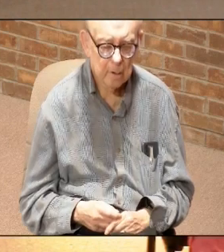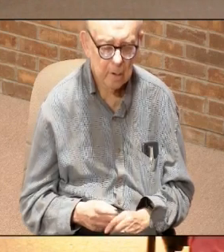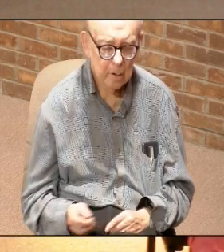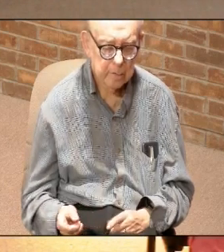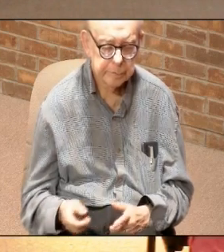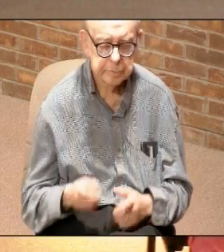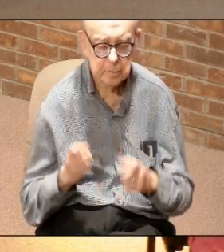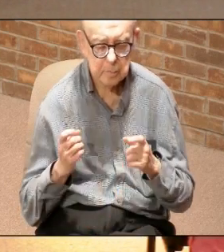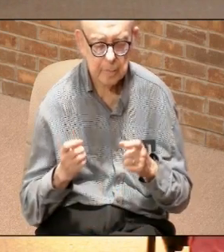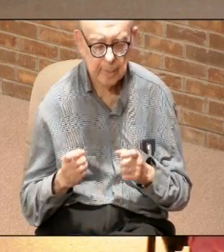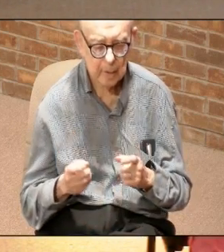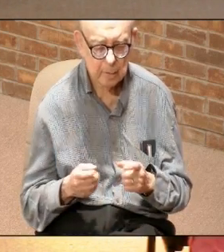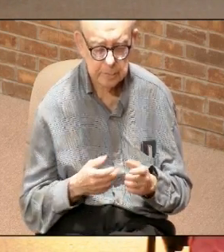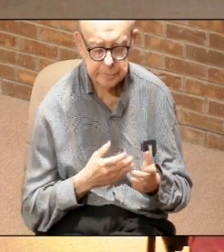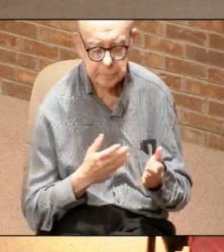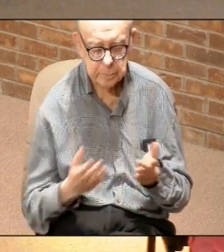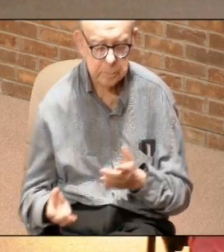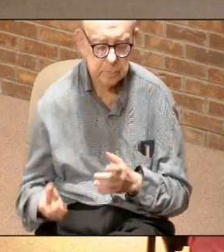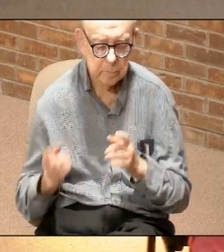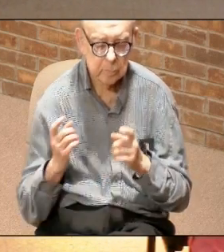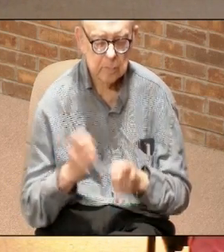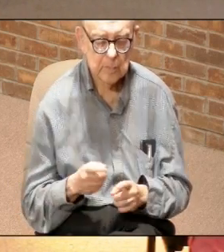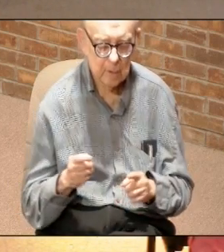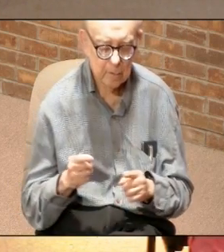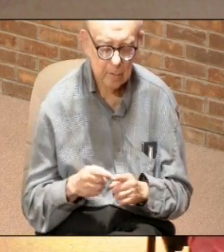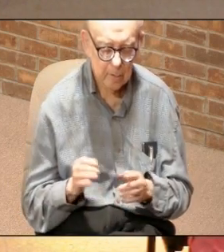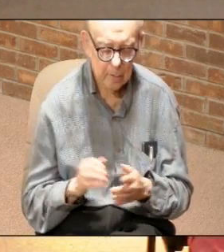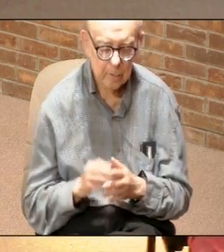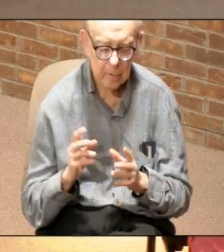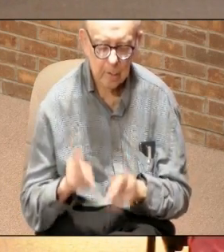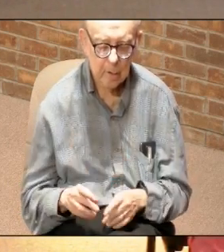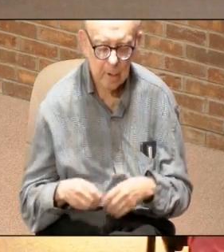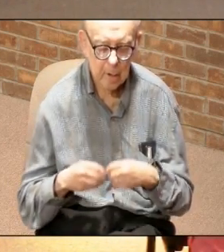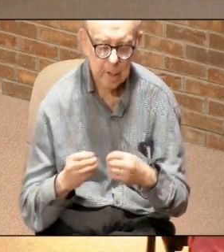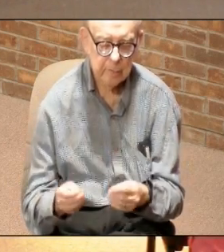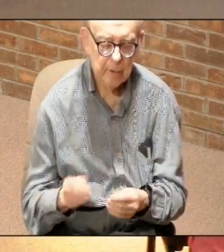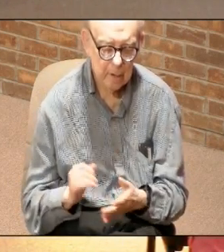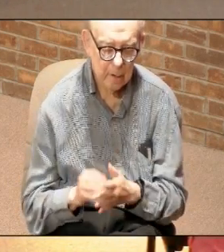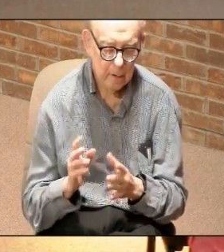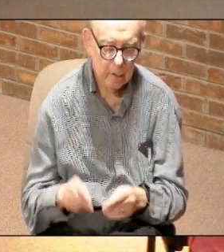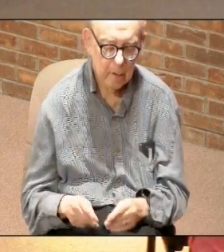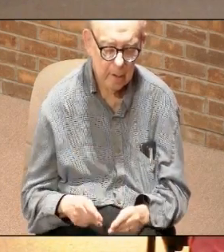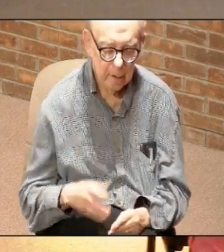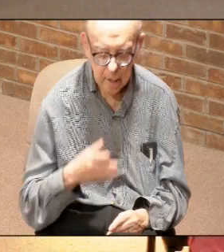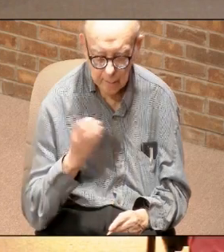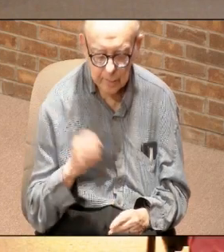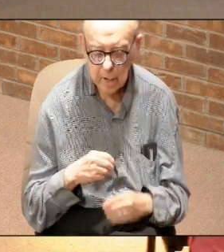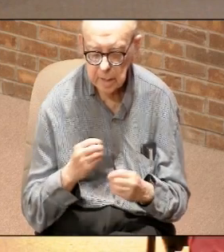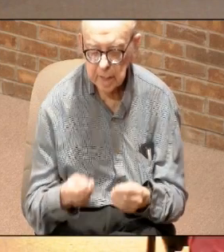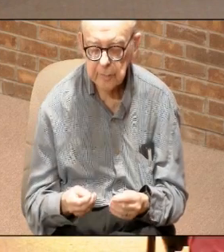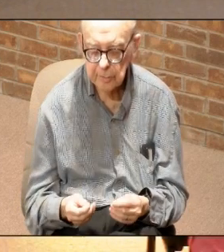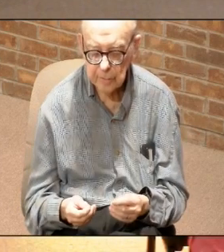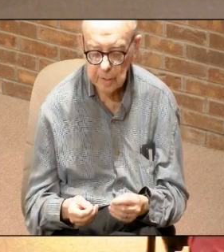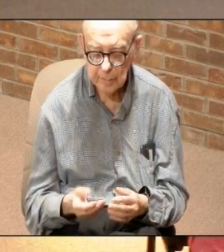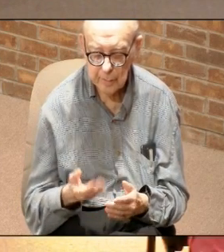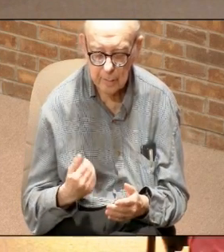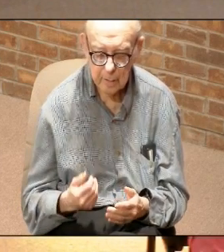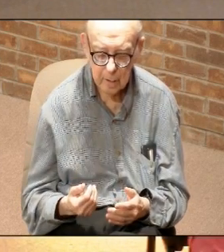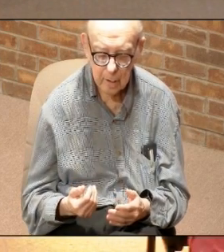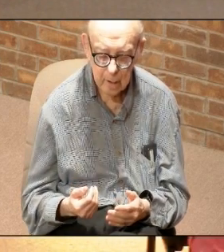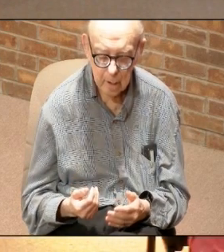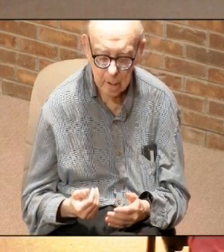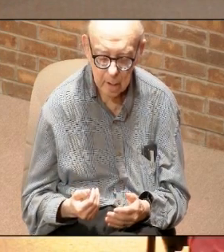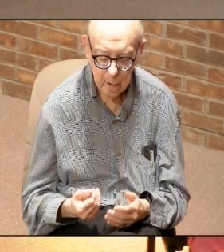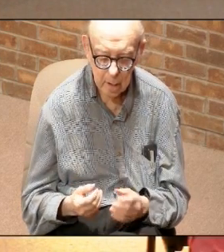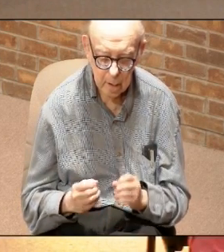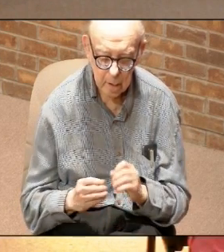And then all of a sudden you bring that gift over to that person to give it to them and say, hey, I forgot to give it to you. And the luster